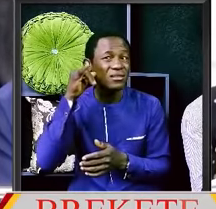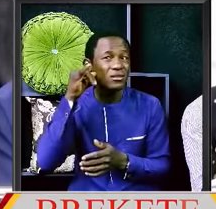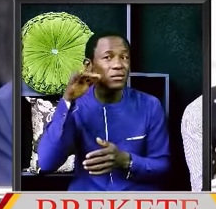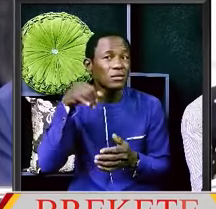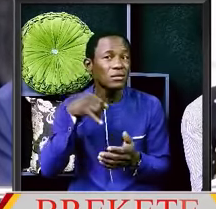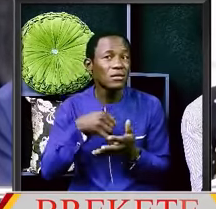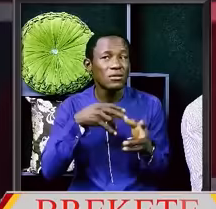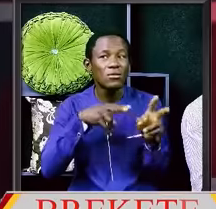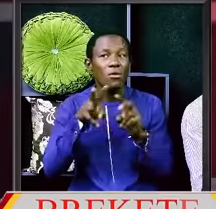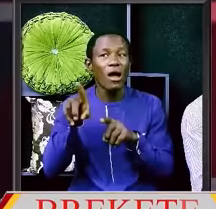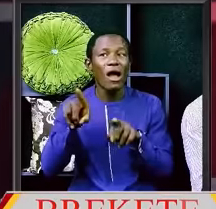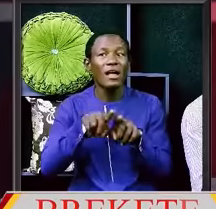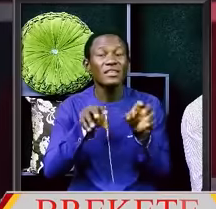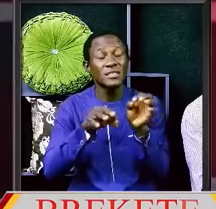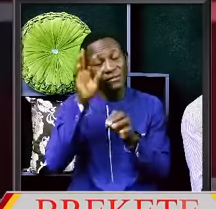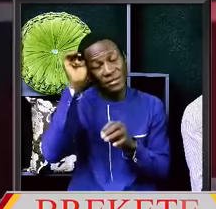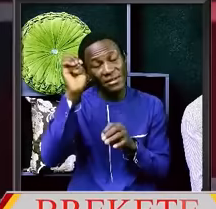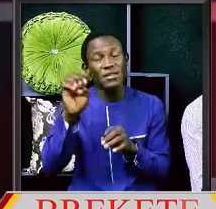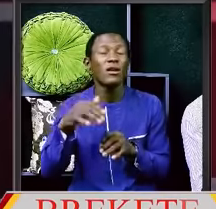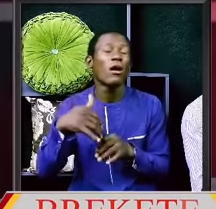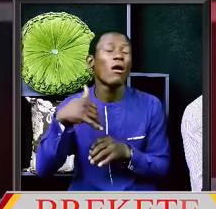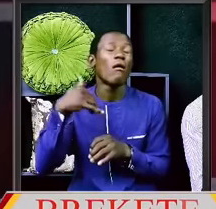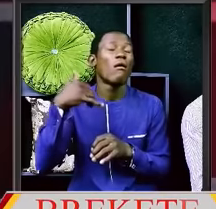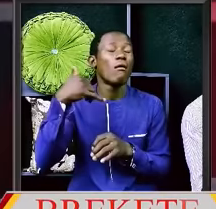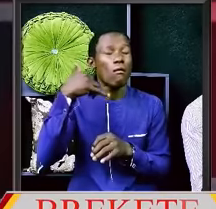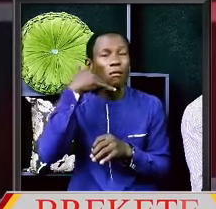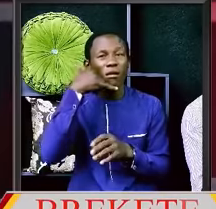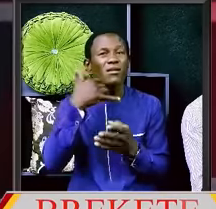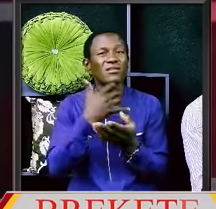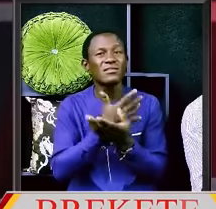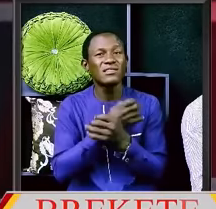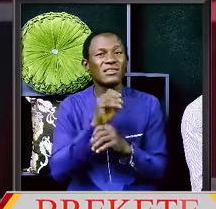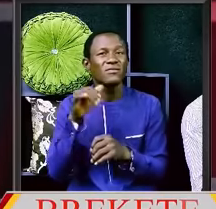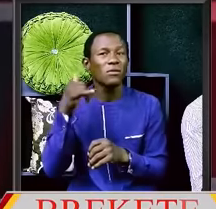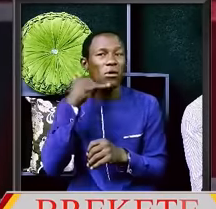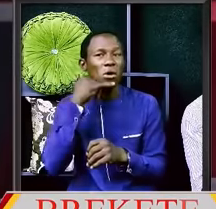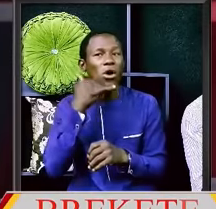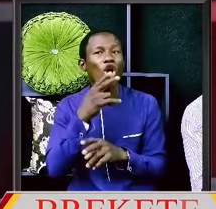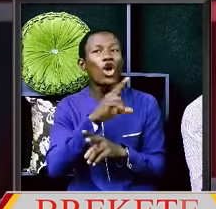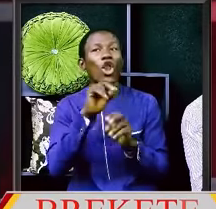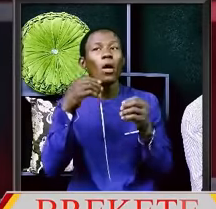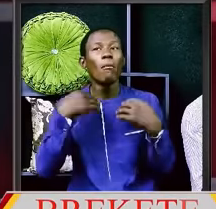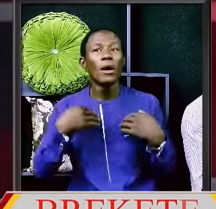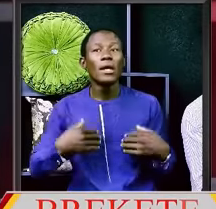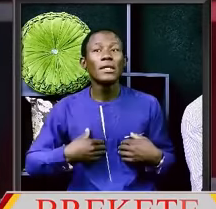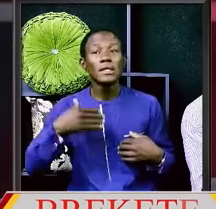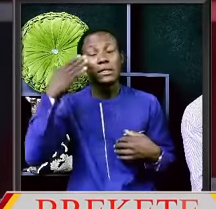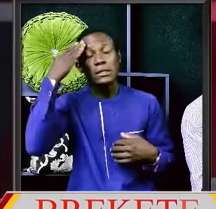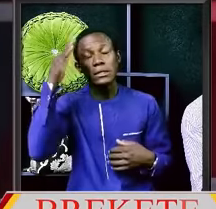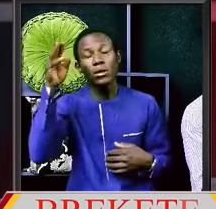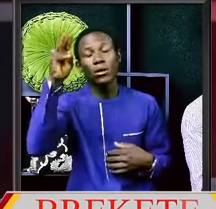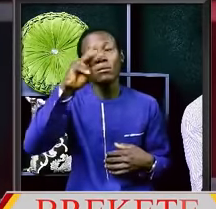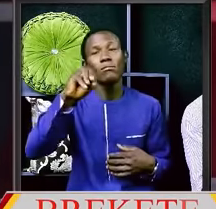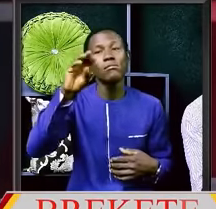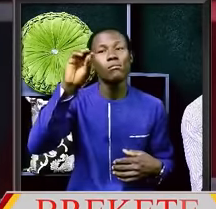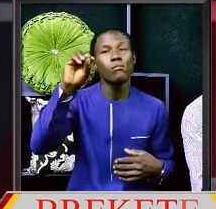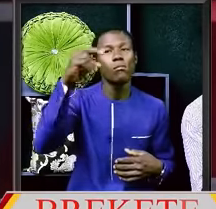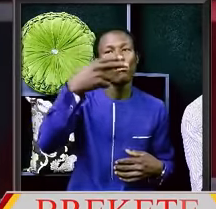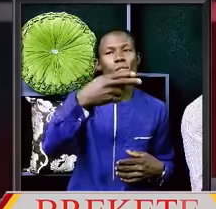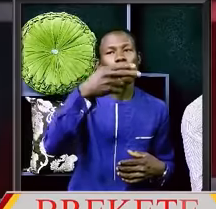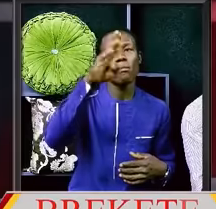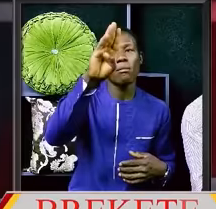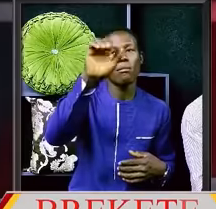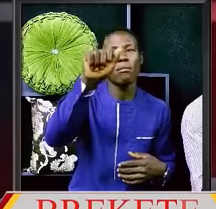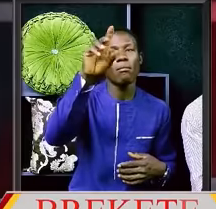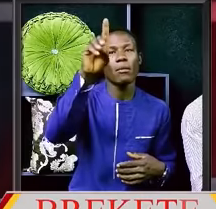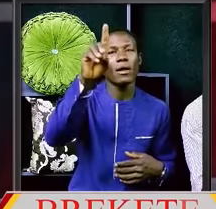sees everyone. Nobody knows Mohbad. The people that are clamoring for justice, we all live in diaspora. You see, sir? Okay. But